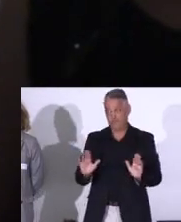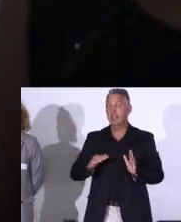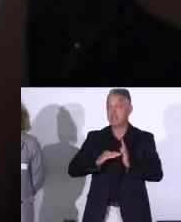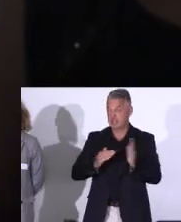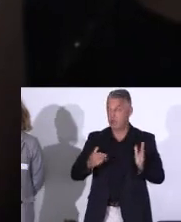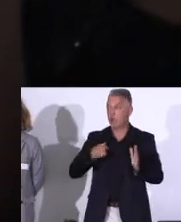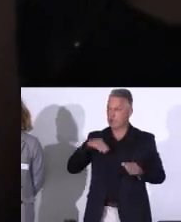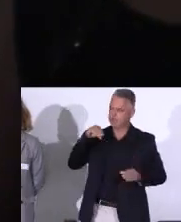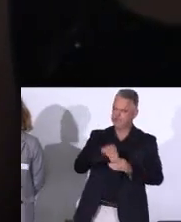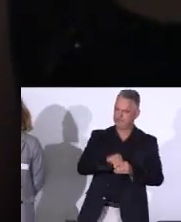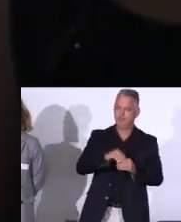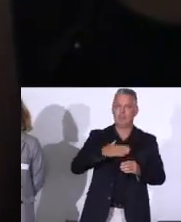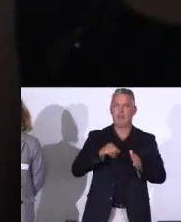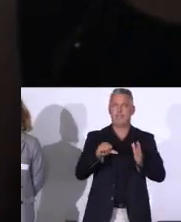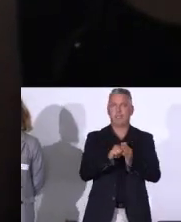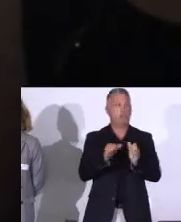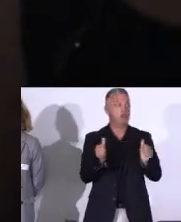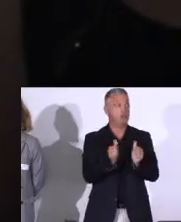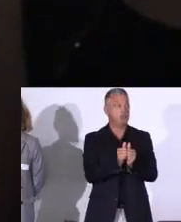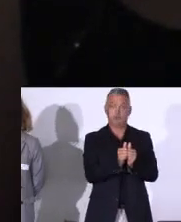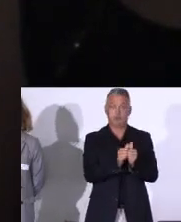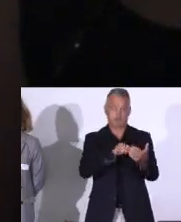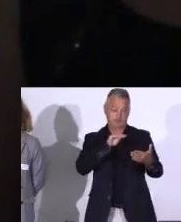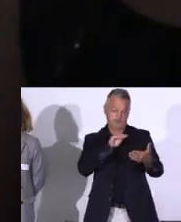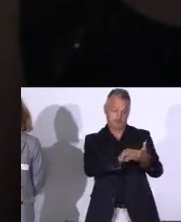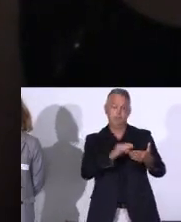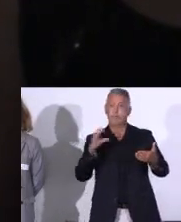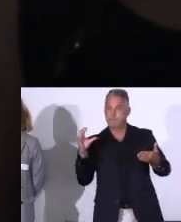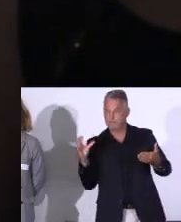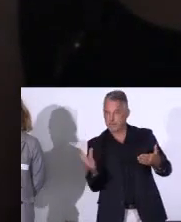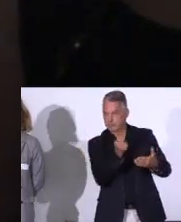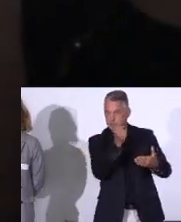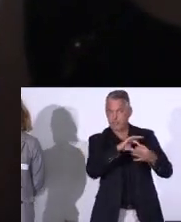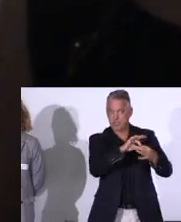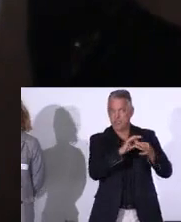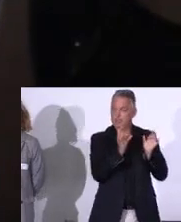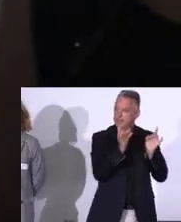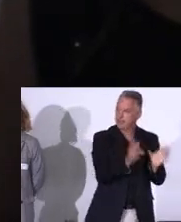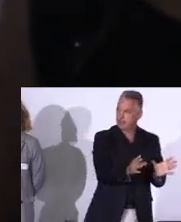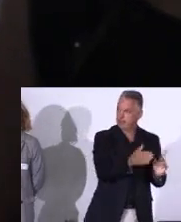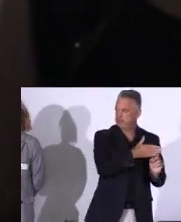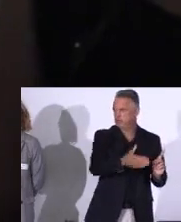to ensure our funded organisations are thinking about engagement from the get-go.